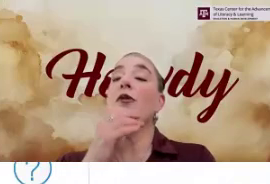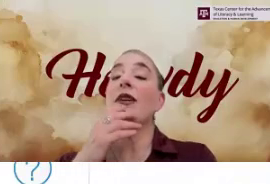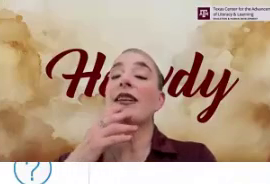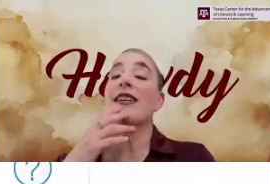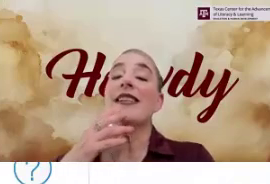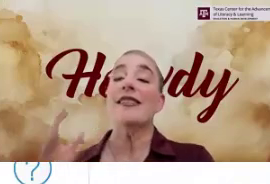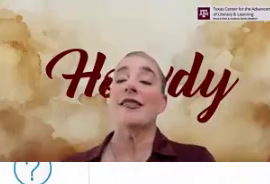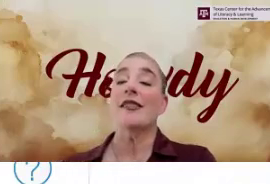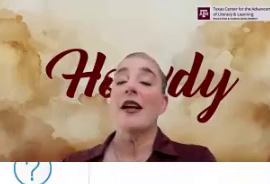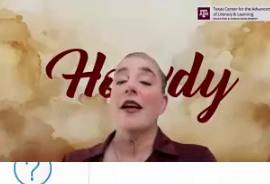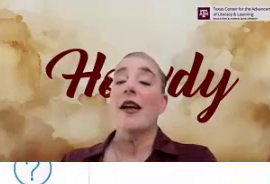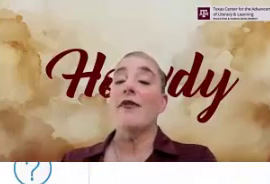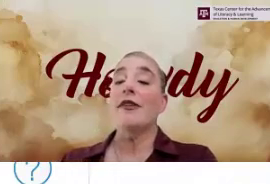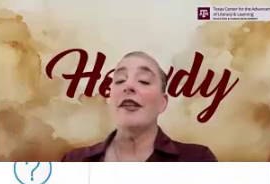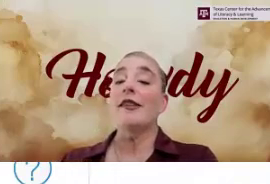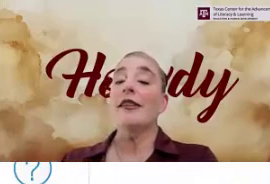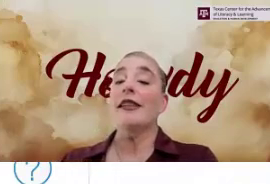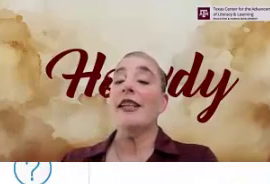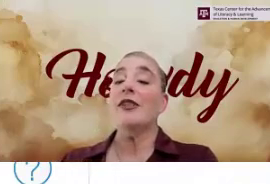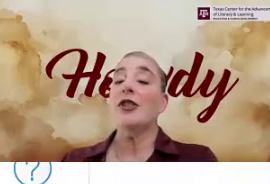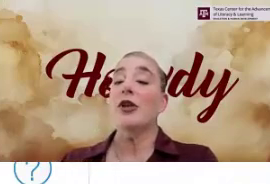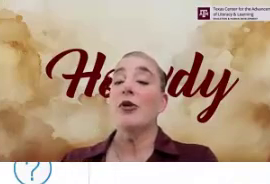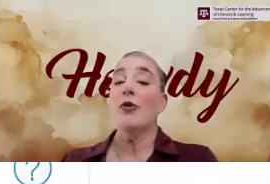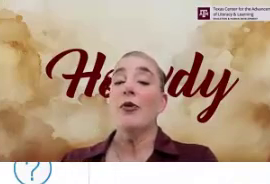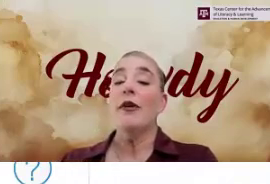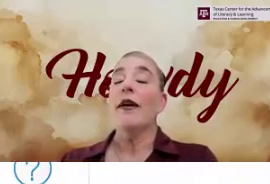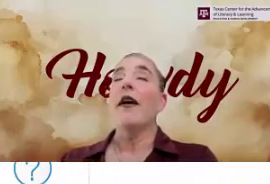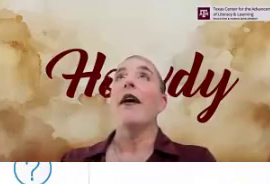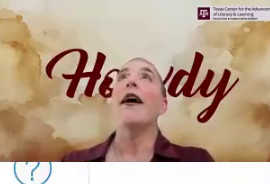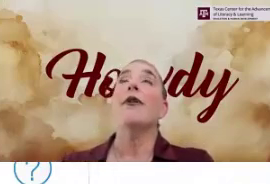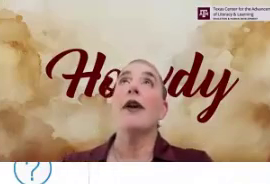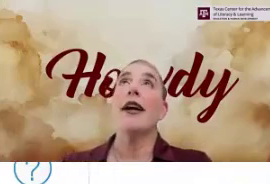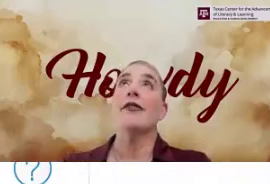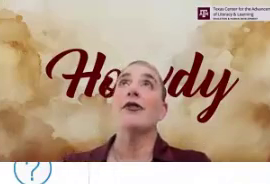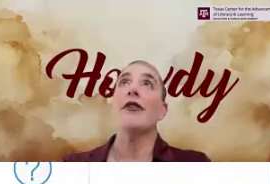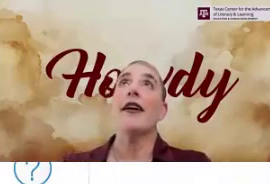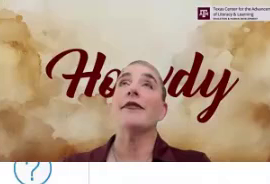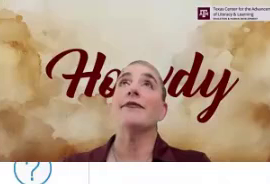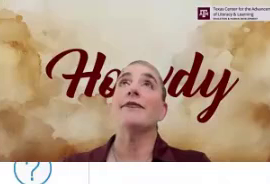Because they don't know what it is. If it says a link to,